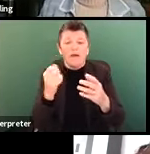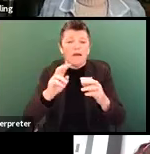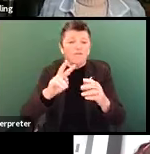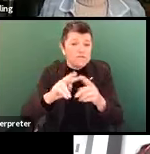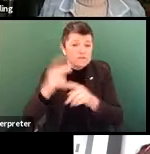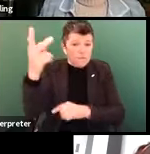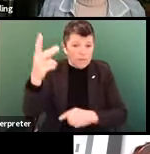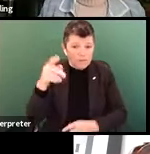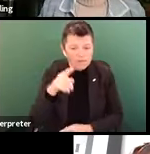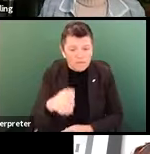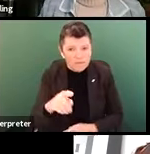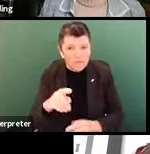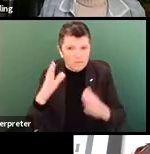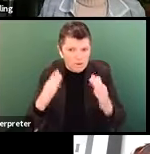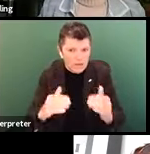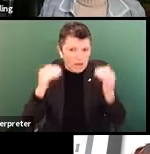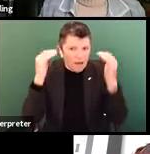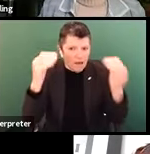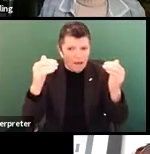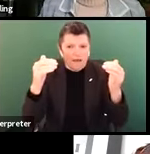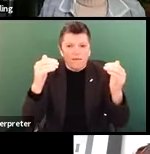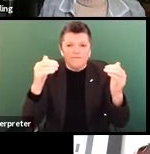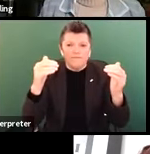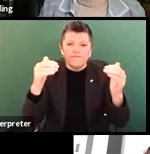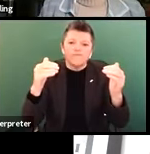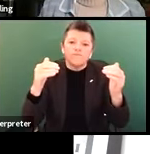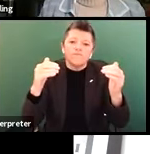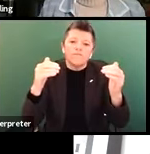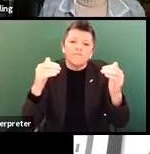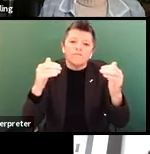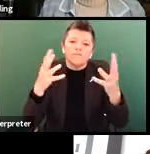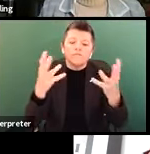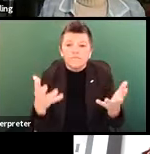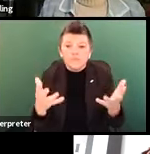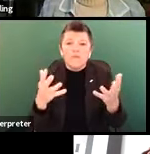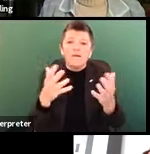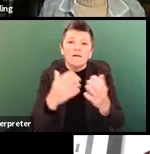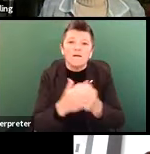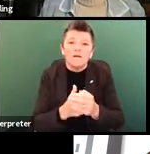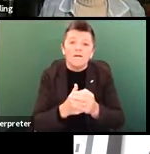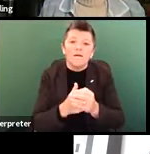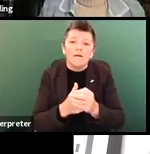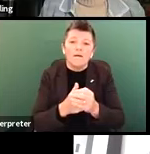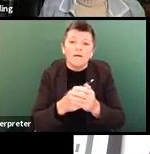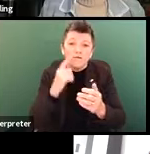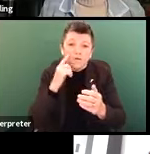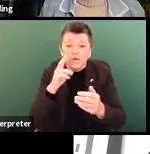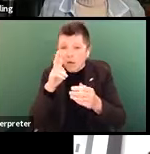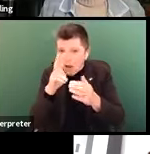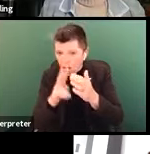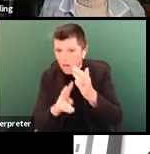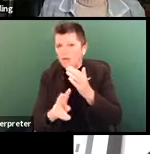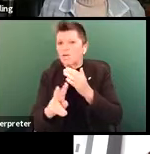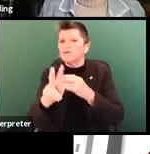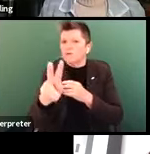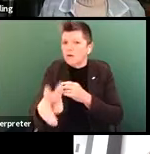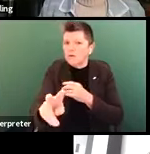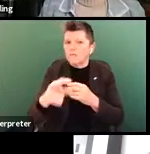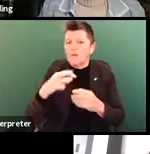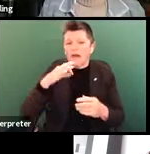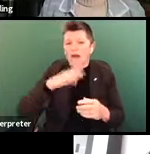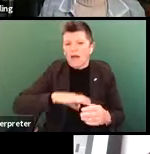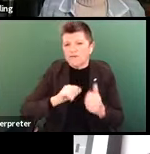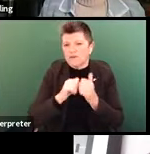extremely high. And yeah, if you look to the very long term asset values